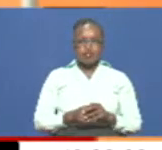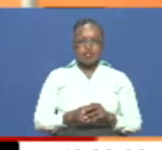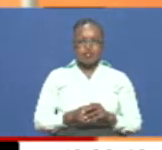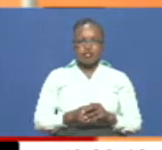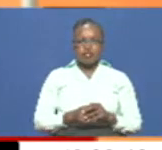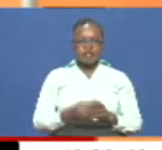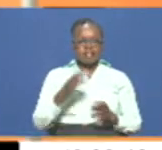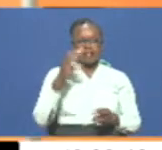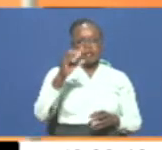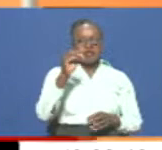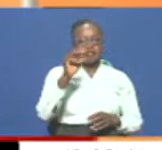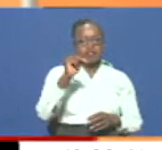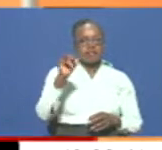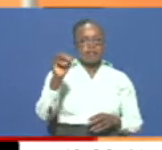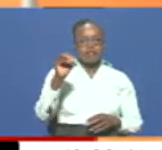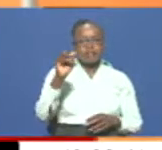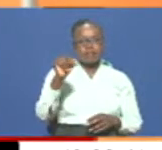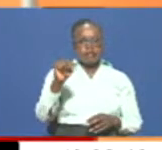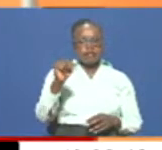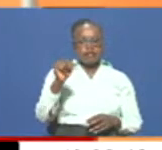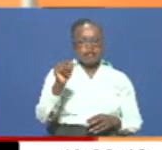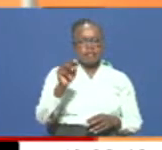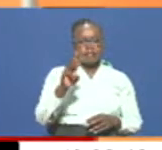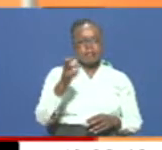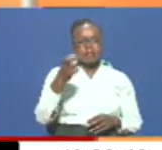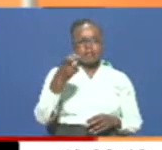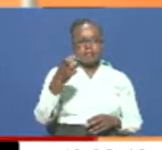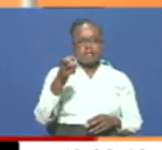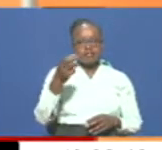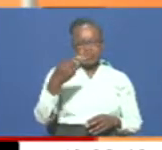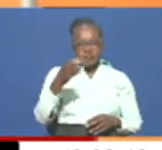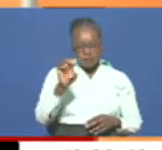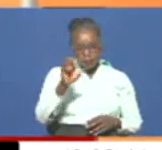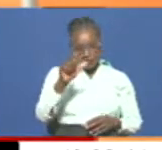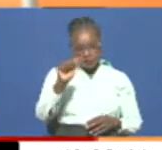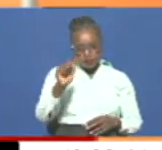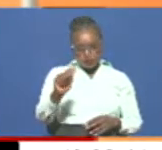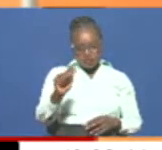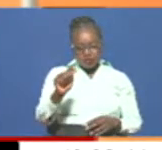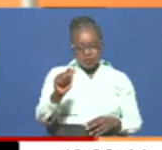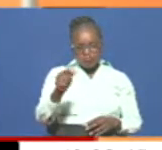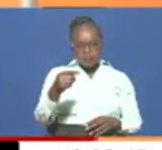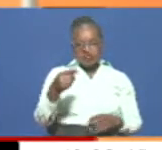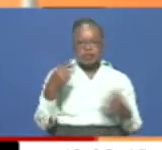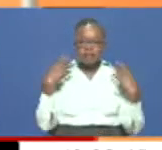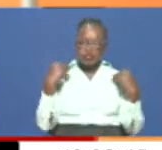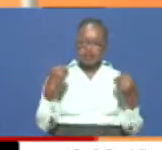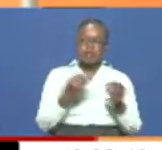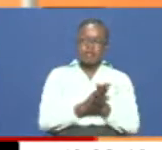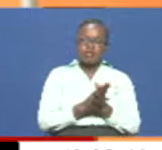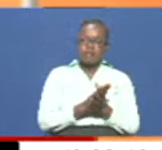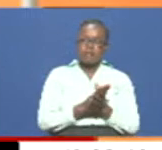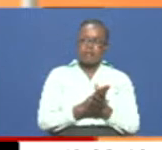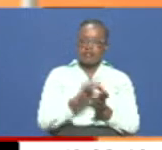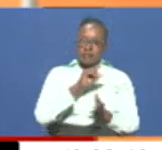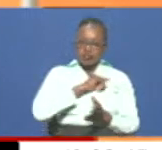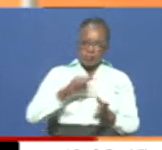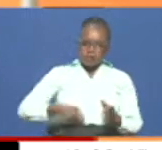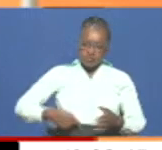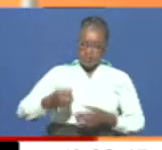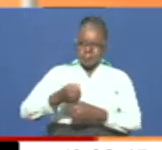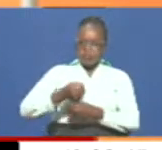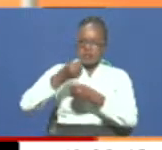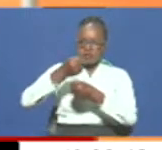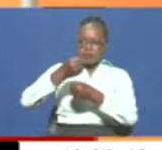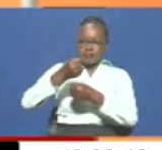Games 2022 in Birmingham. We had the Queen's Baton, obviously, tour Kenya of the 72 countries